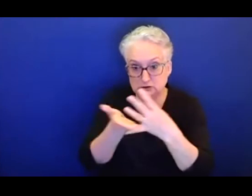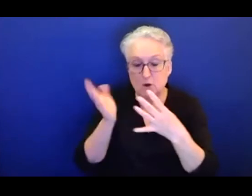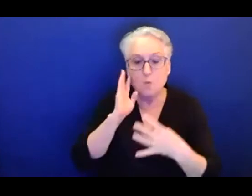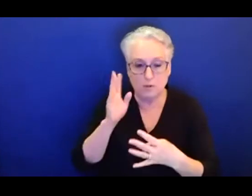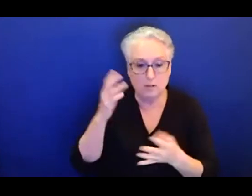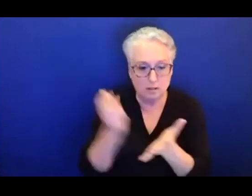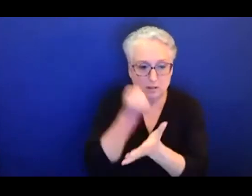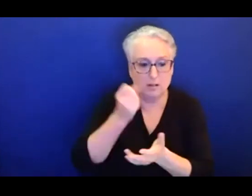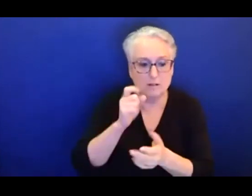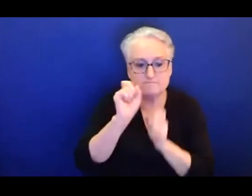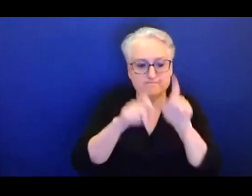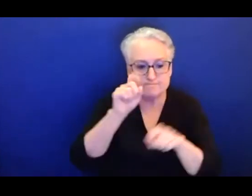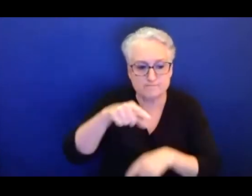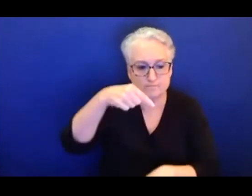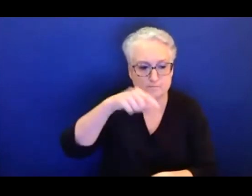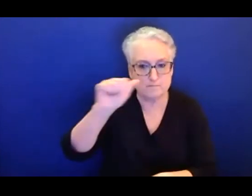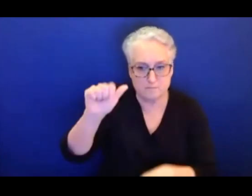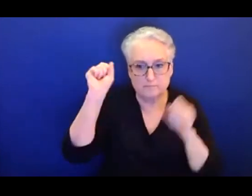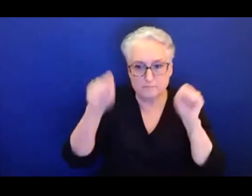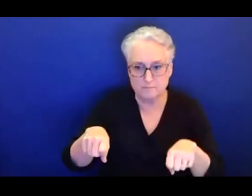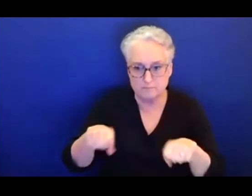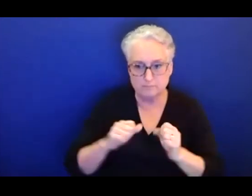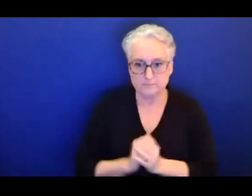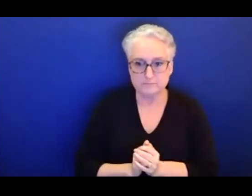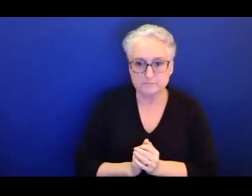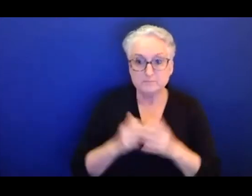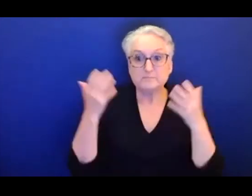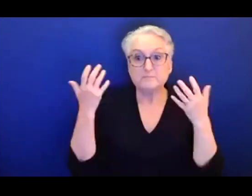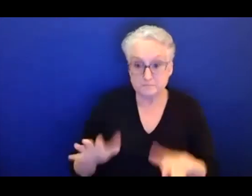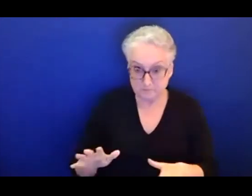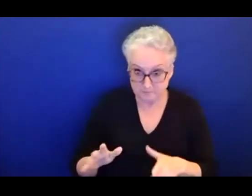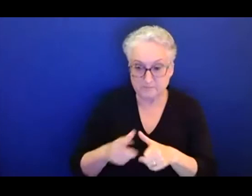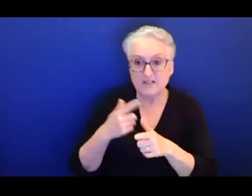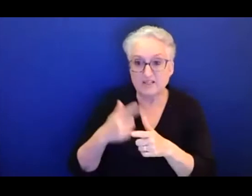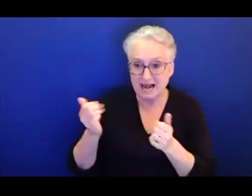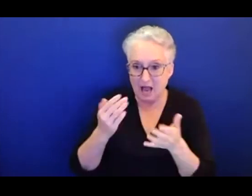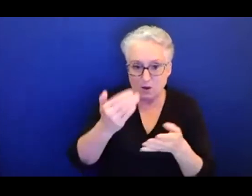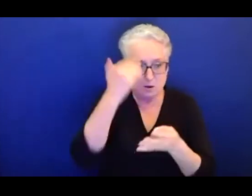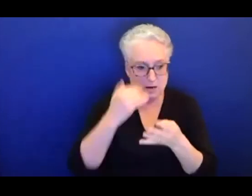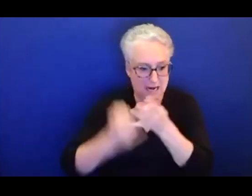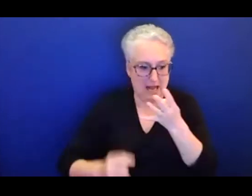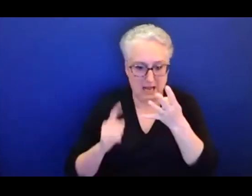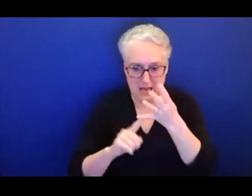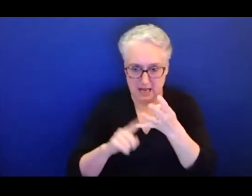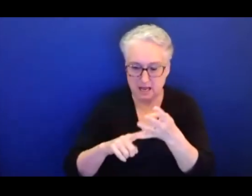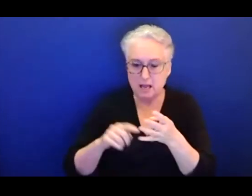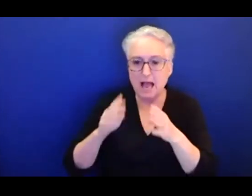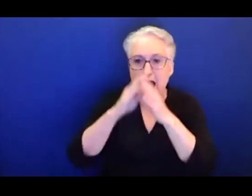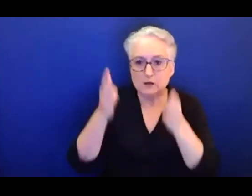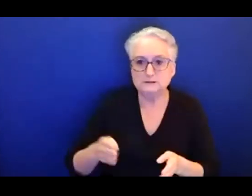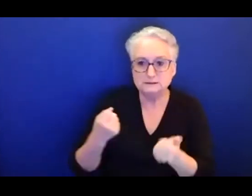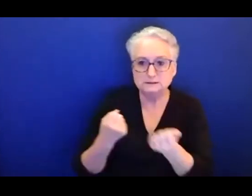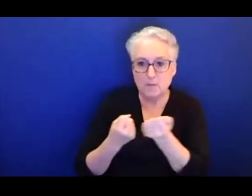housing support and development programs. And then again, there'll be a Q&A session to follow that. From there, we'll talk about the next